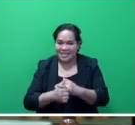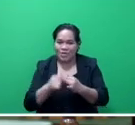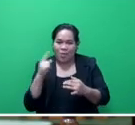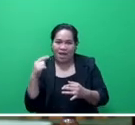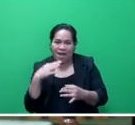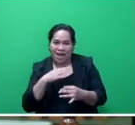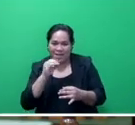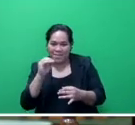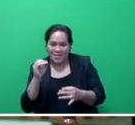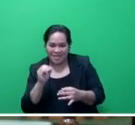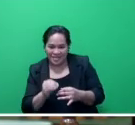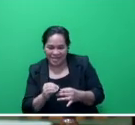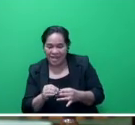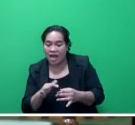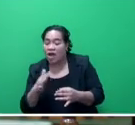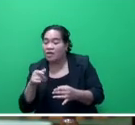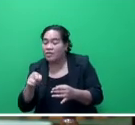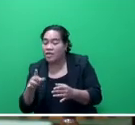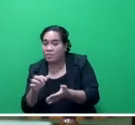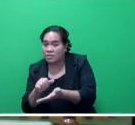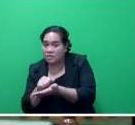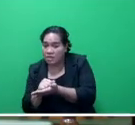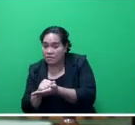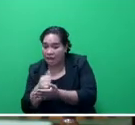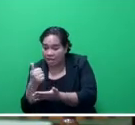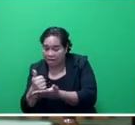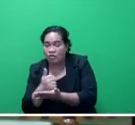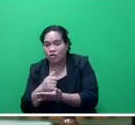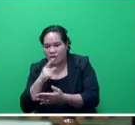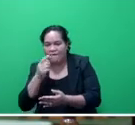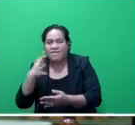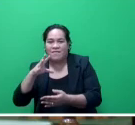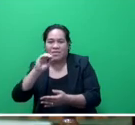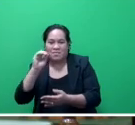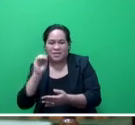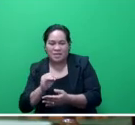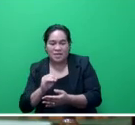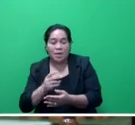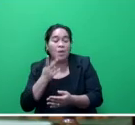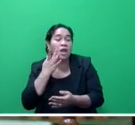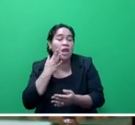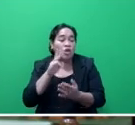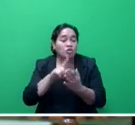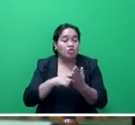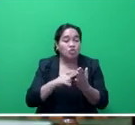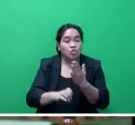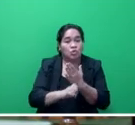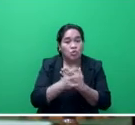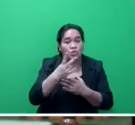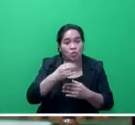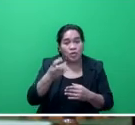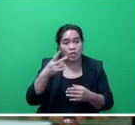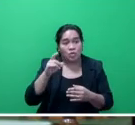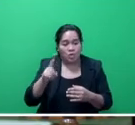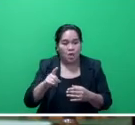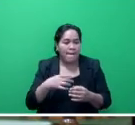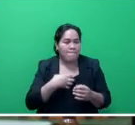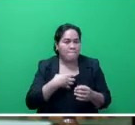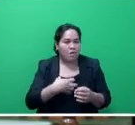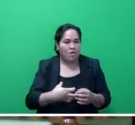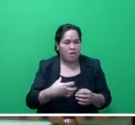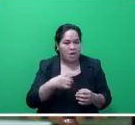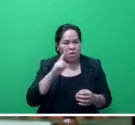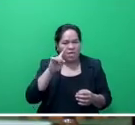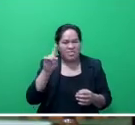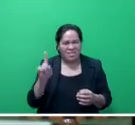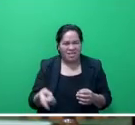50% of the preserved account. By June 2021, more than 1,900 members, Mr. Speaker, sir, had taken advantage of this assistance